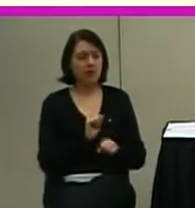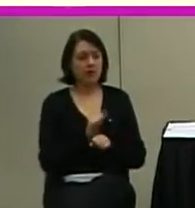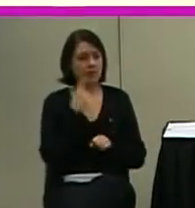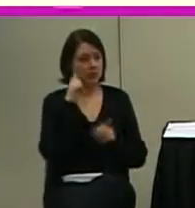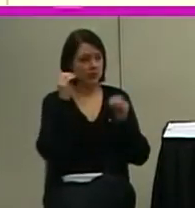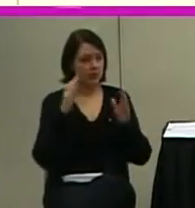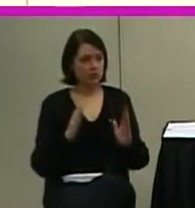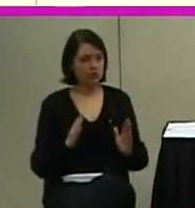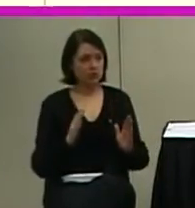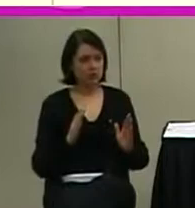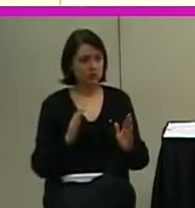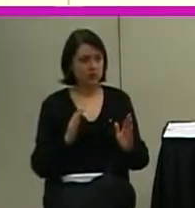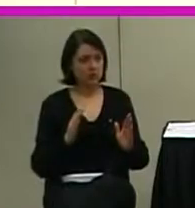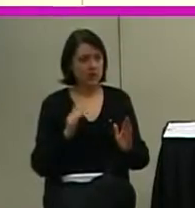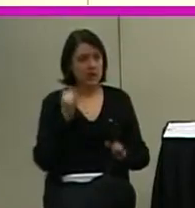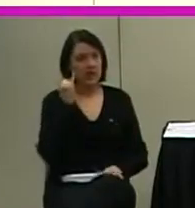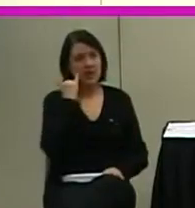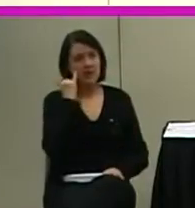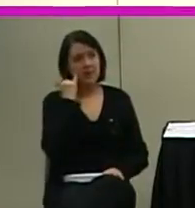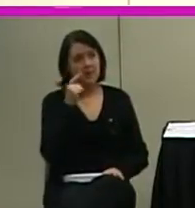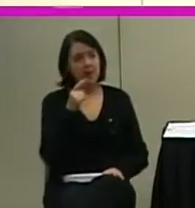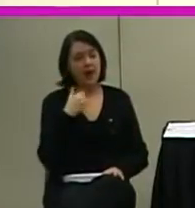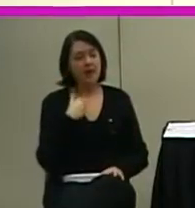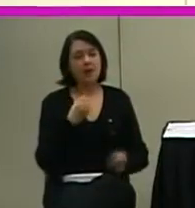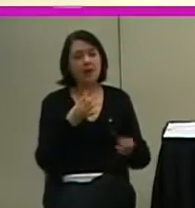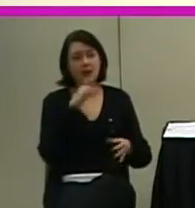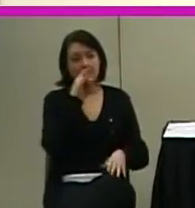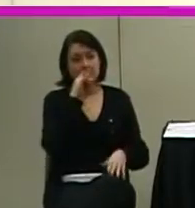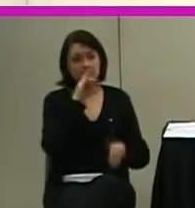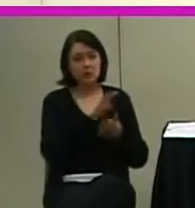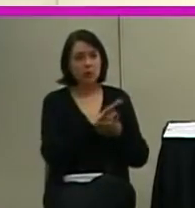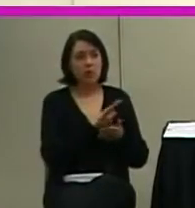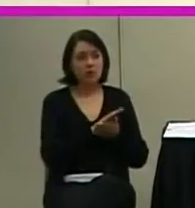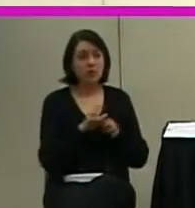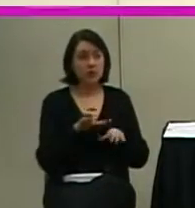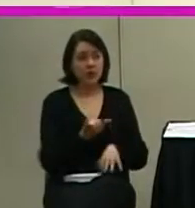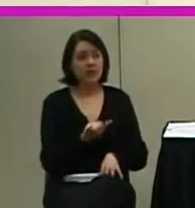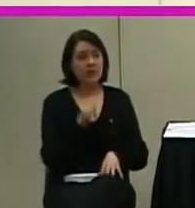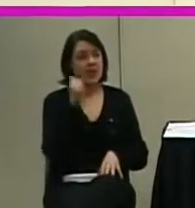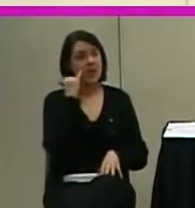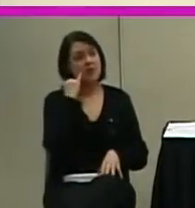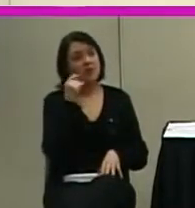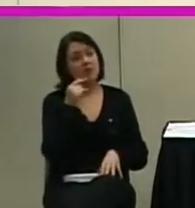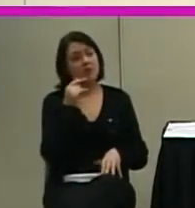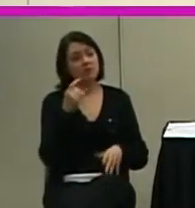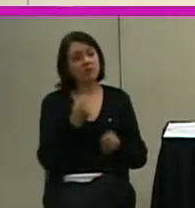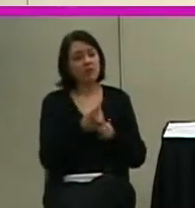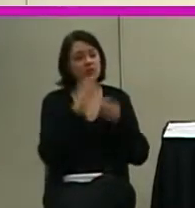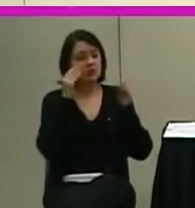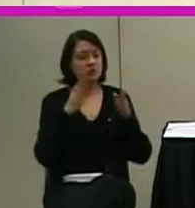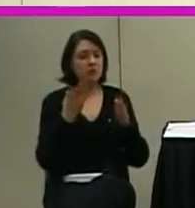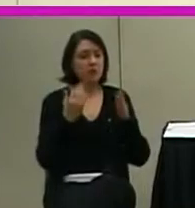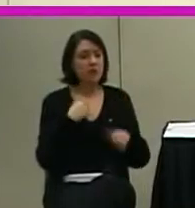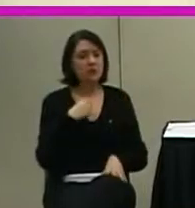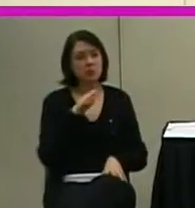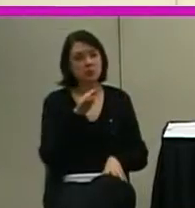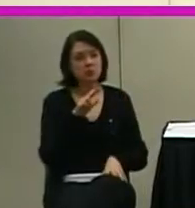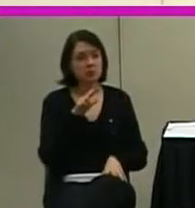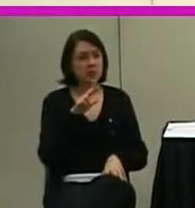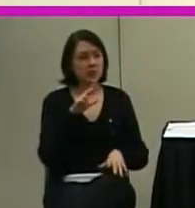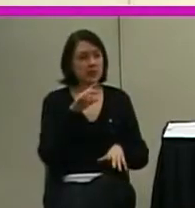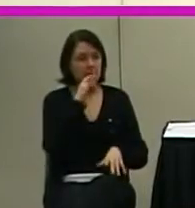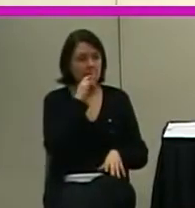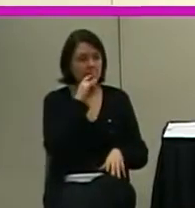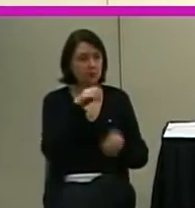teachers. If you've got a bunch of kids in the school that are on it, if you're the average teacher, you may have 2 or 3 kids at a time in a